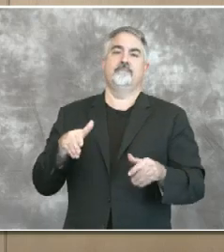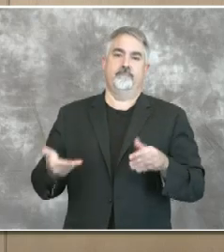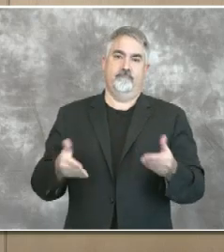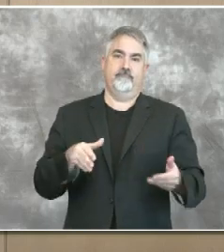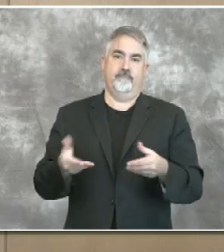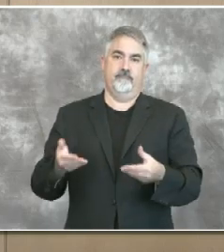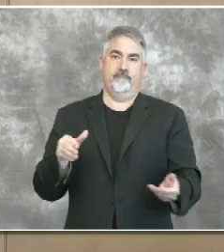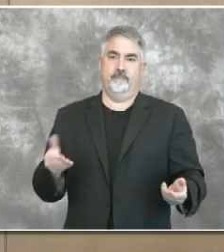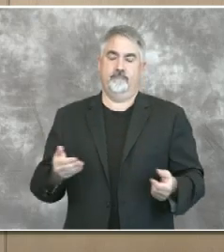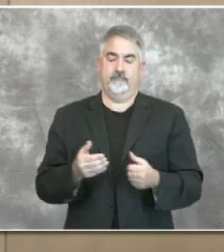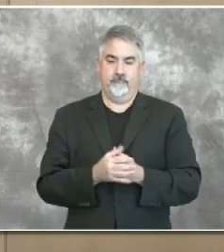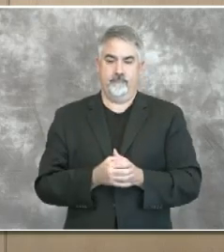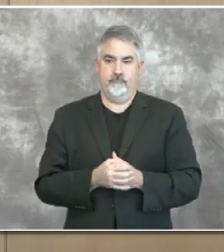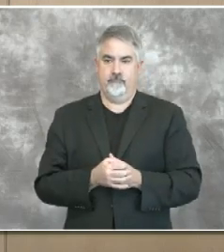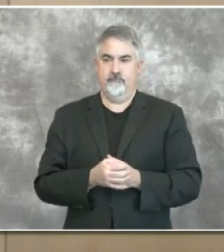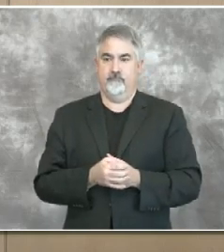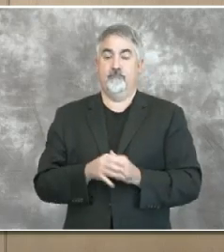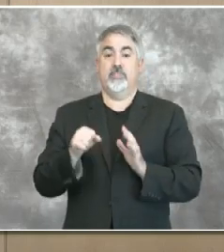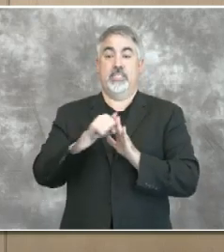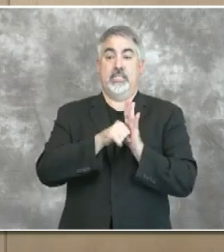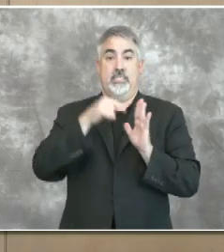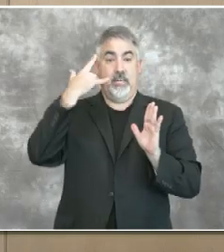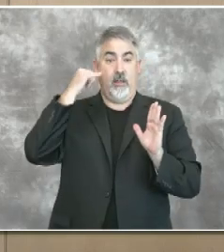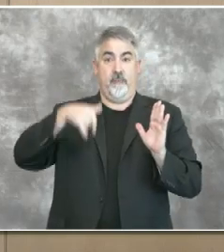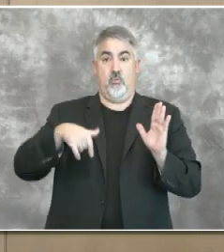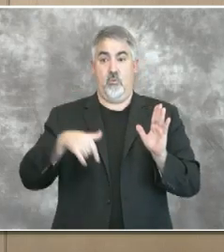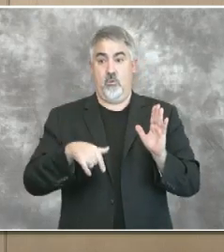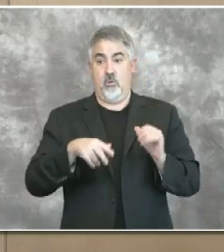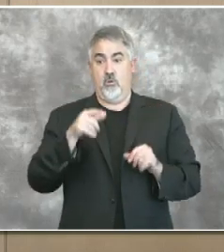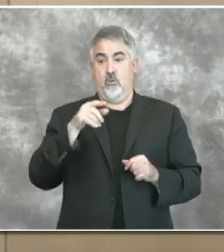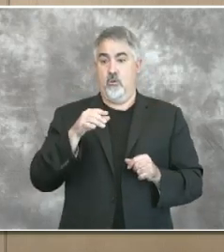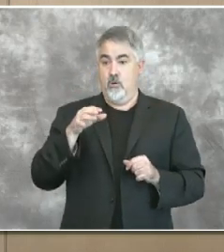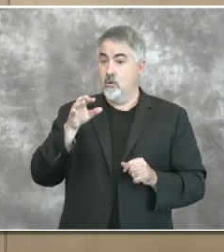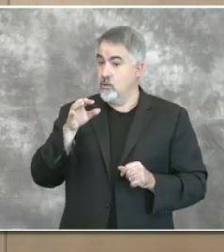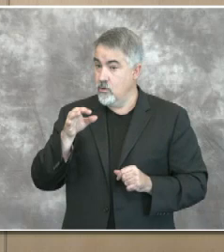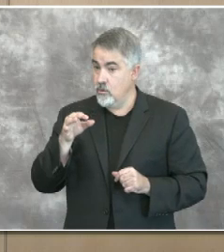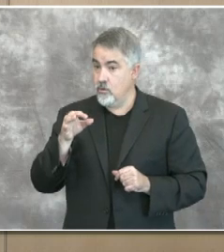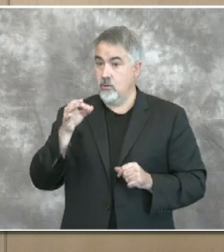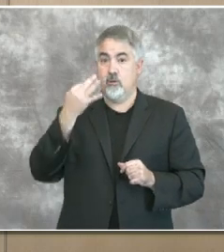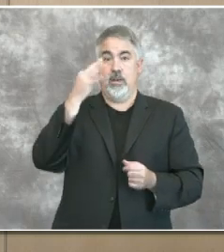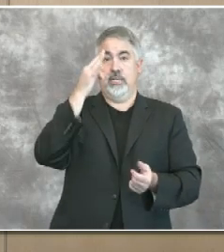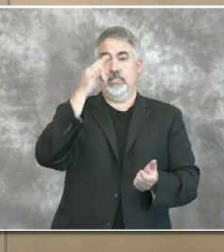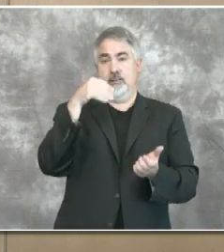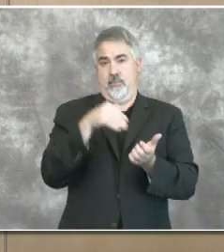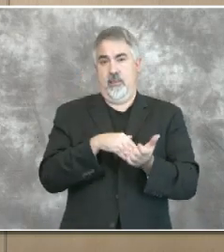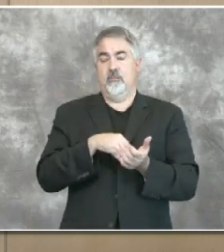Statewide, there have been 19,127